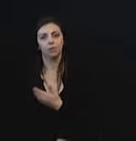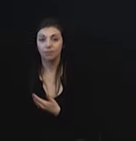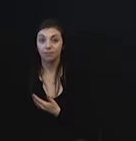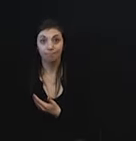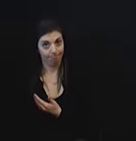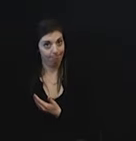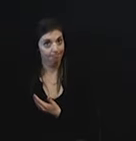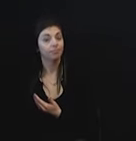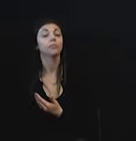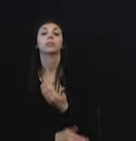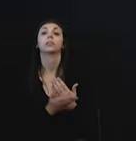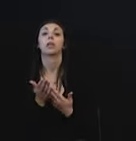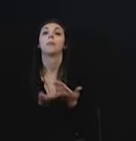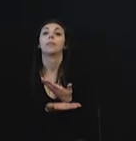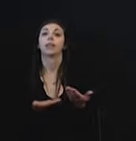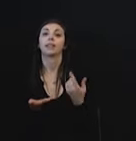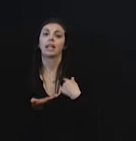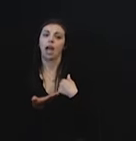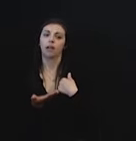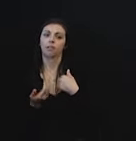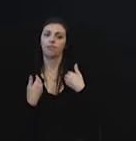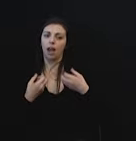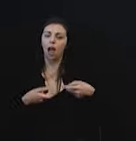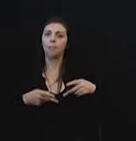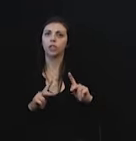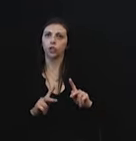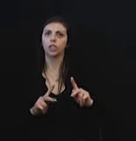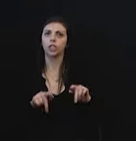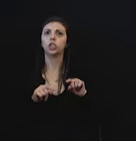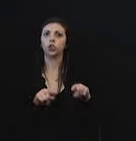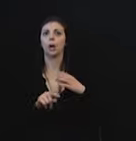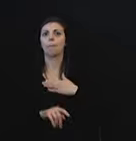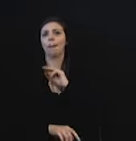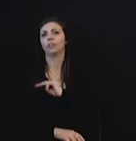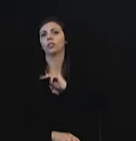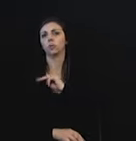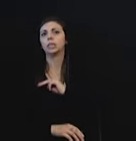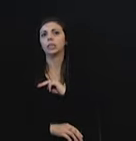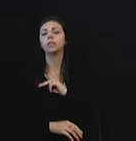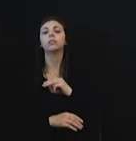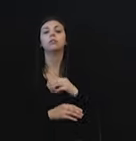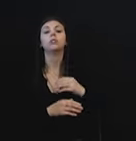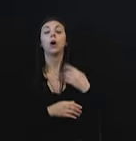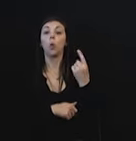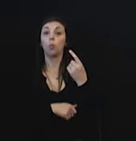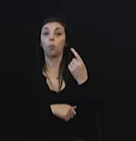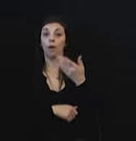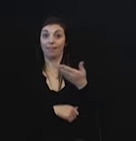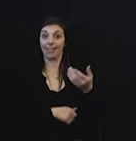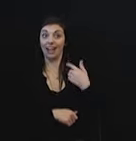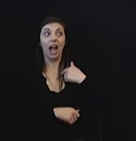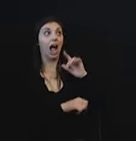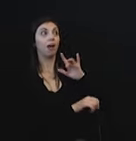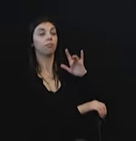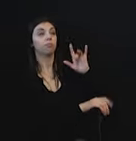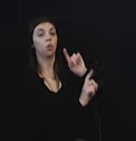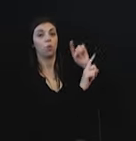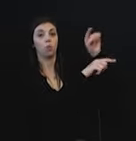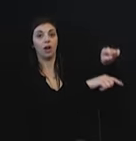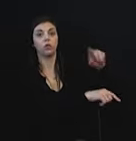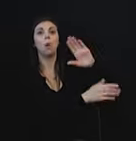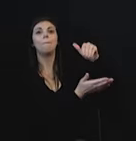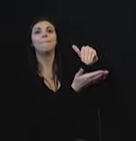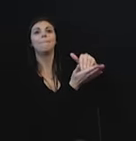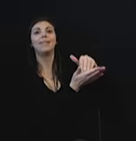Some of the things that I've had the opportunity to do over my time in ministry, one of the things we got to do was go over to the Middle East and care for the labor